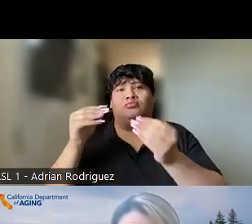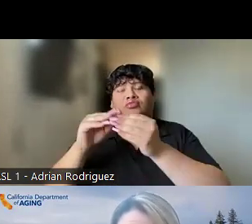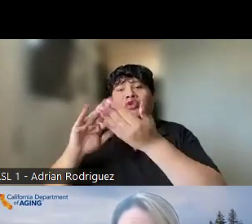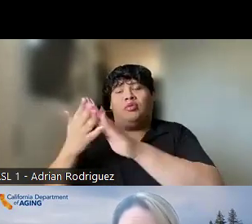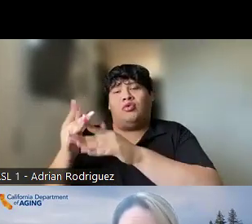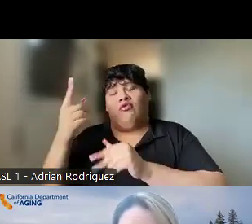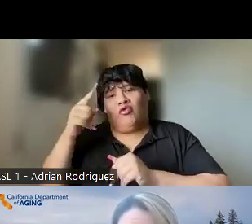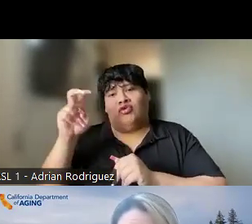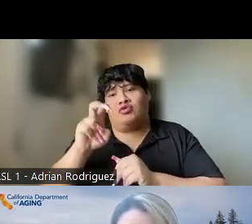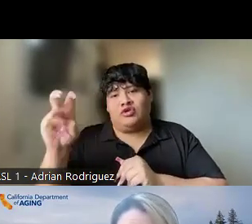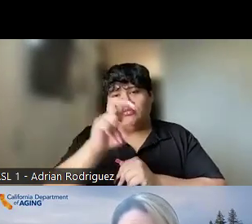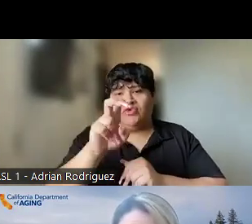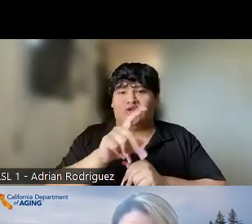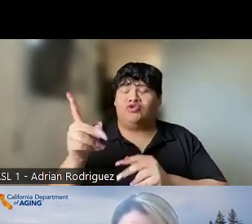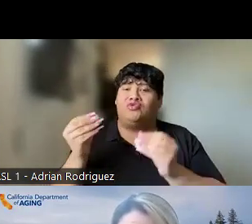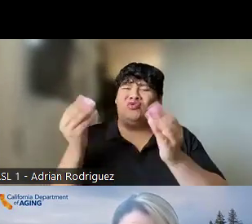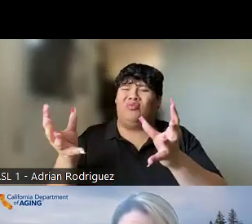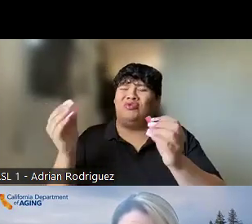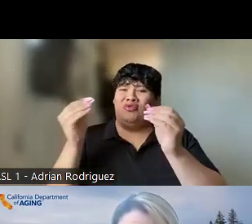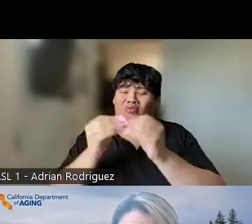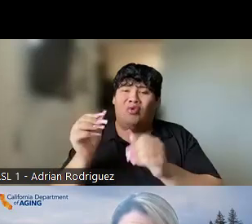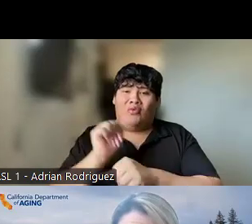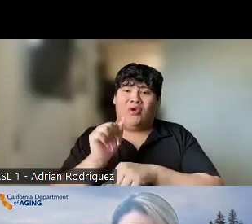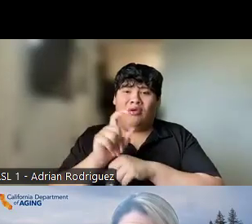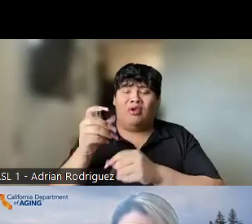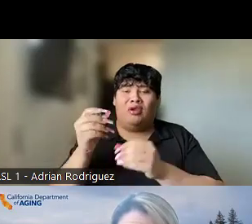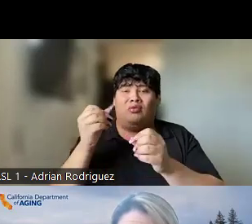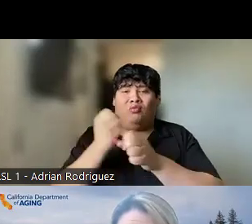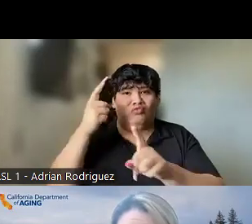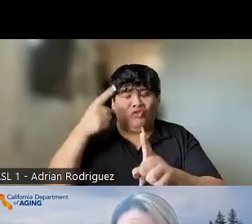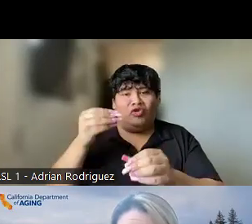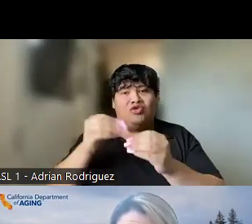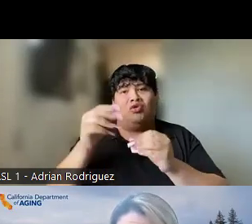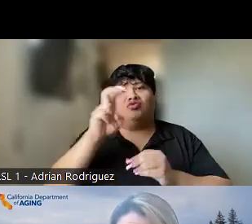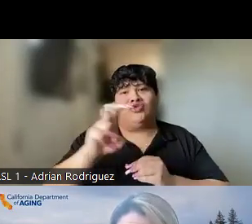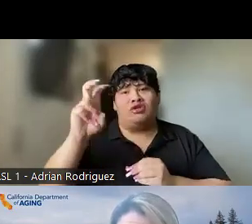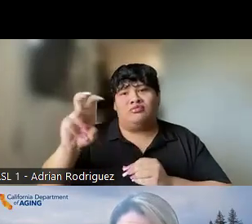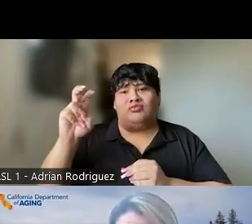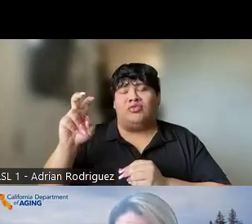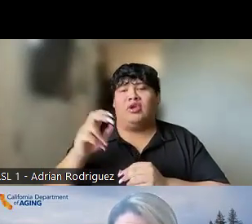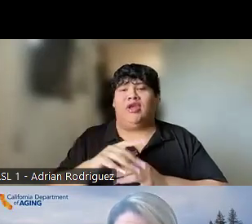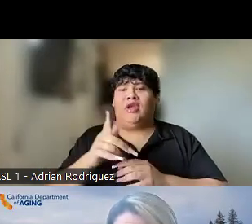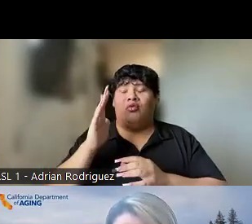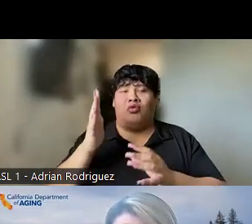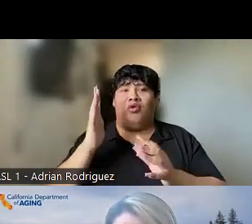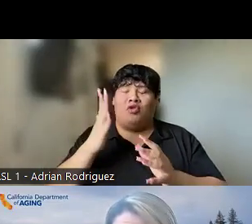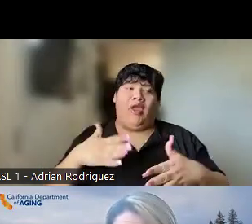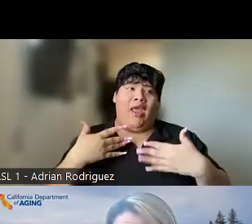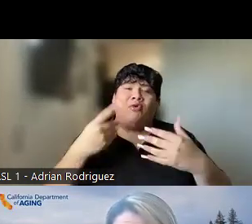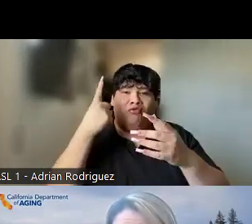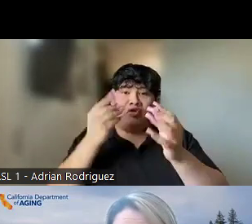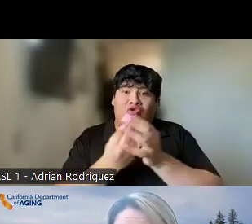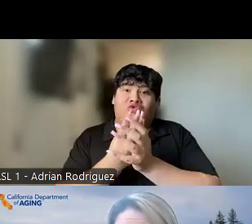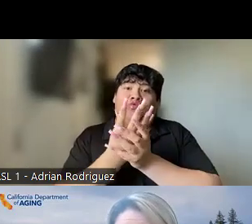Transportation that there is so much work to do in the area of transportation. And we're really proud of this growing partnership